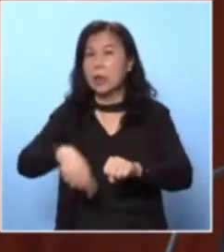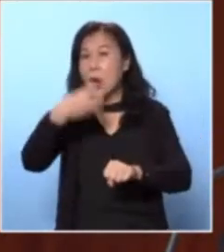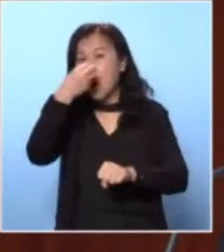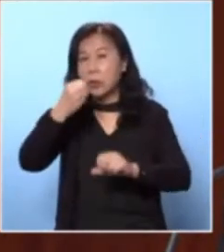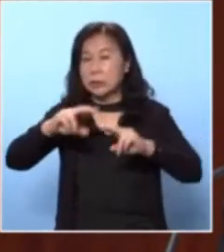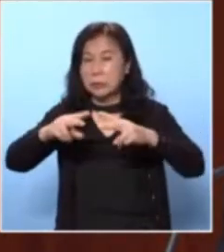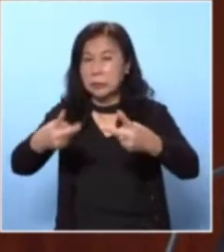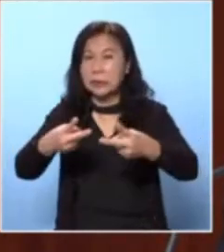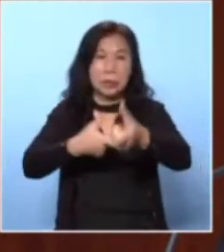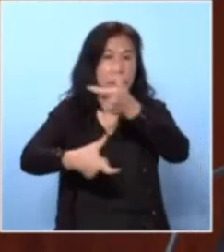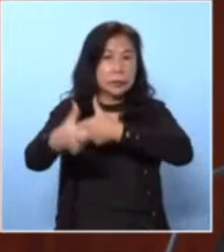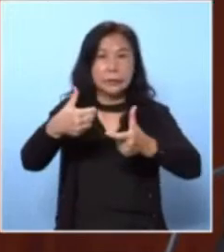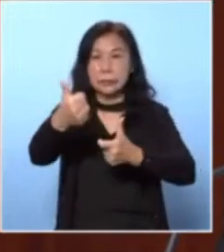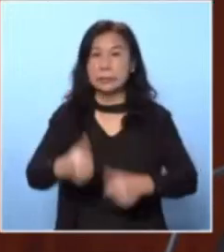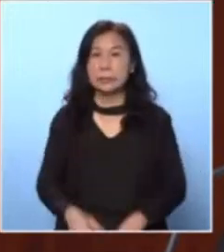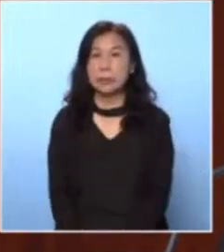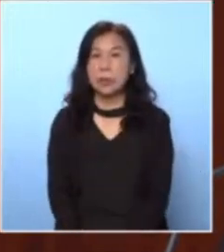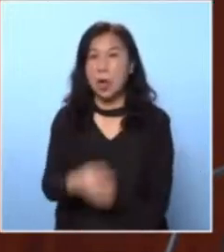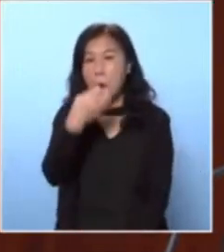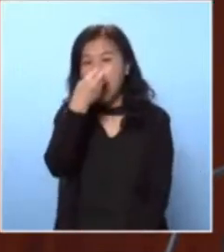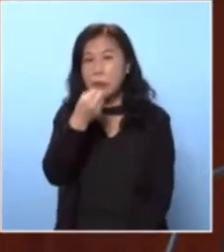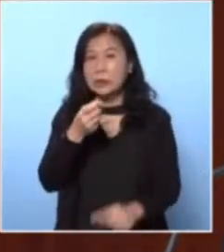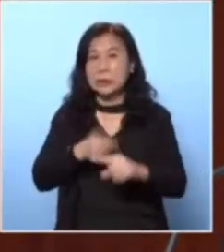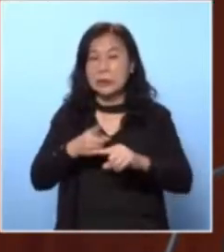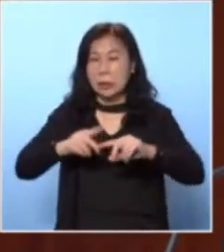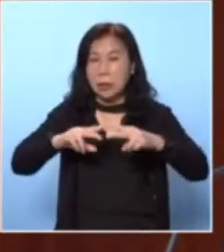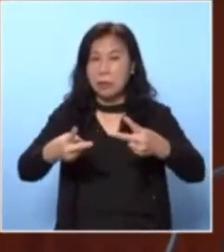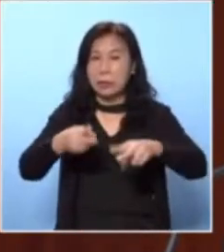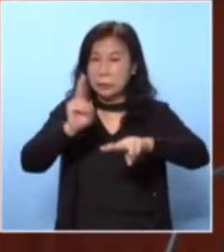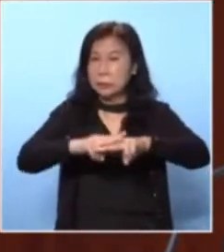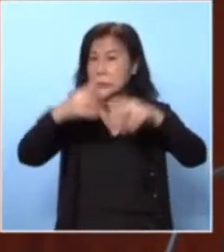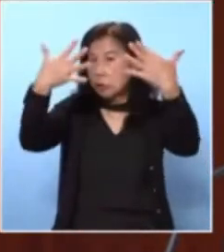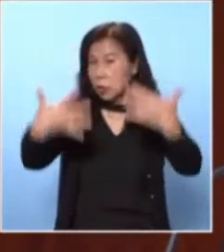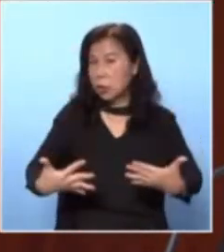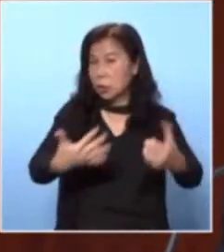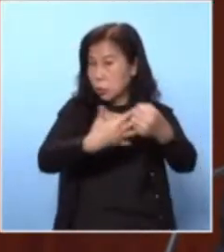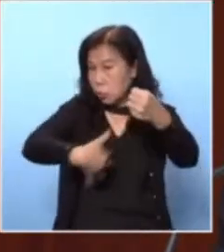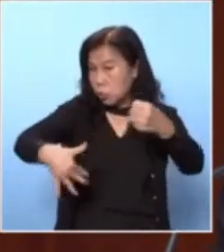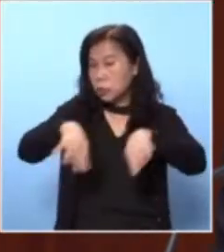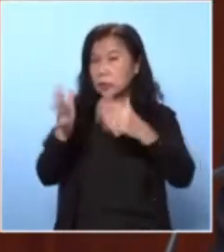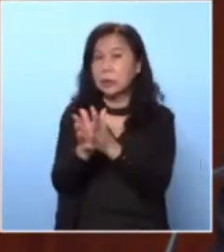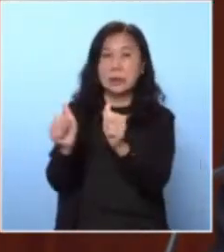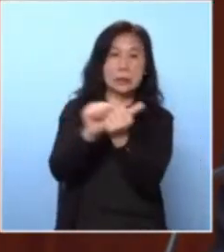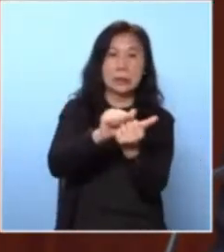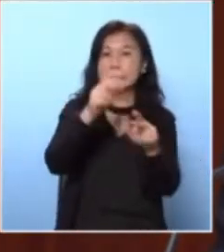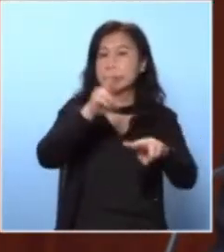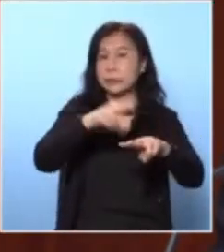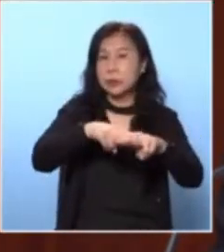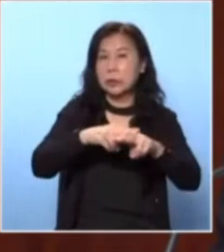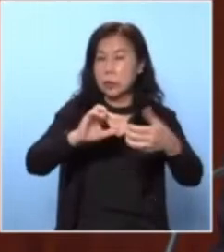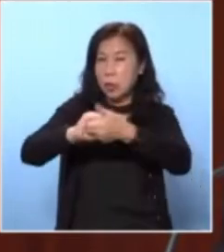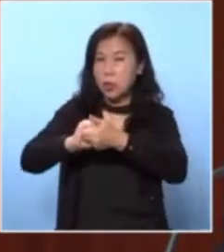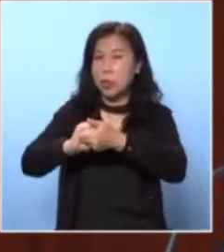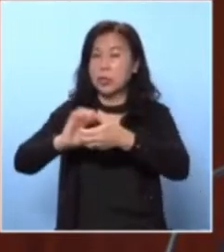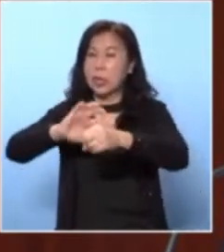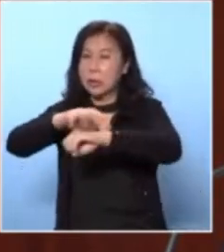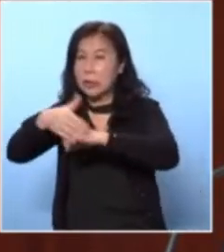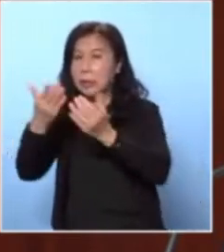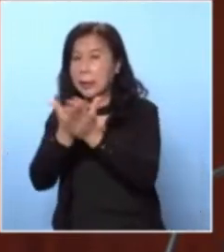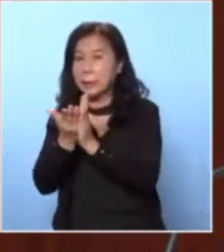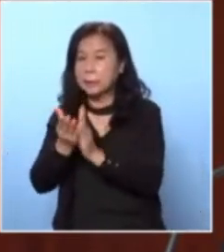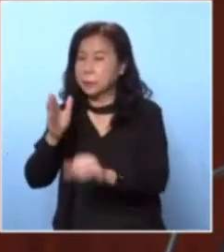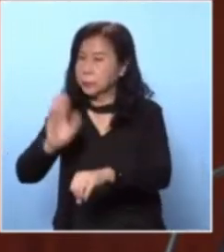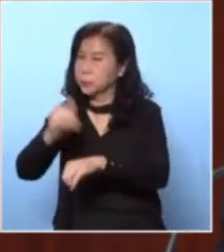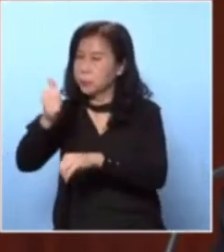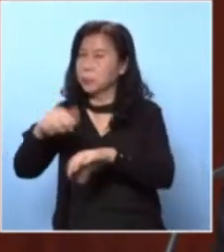has rendered firm support to Hong Kong for our economic development to fully capitalize on our distinctive advantages under the One Country,